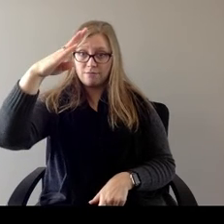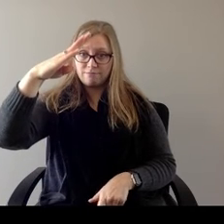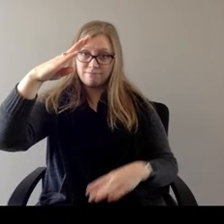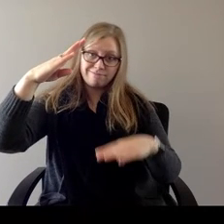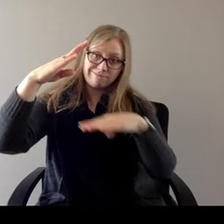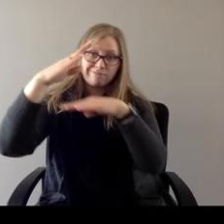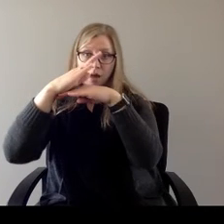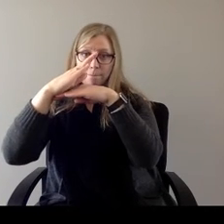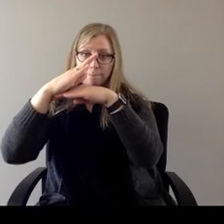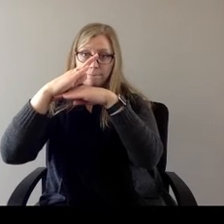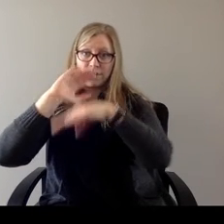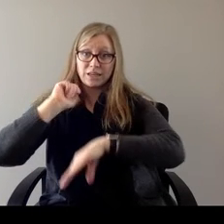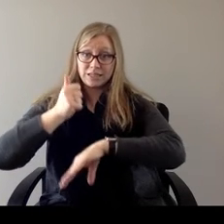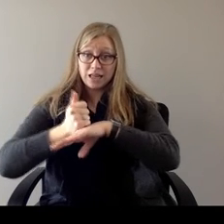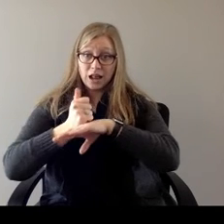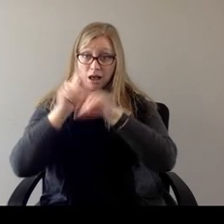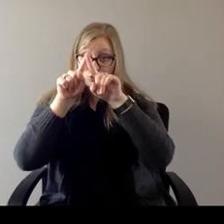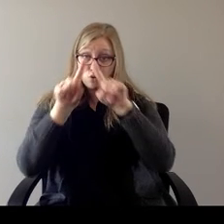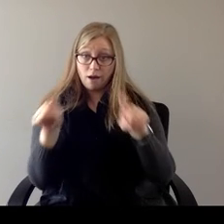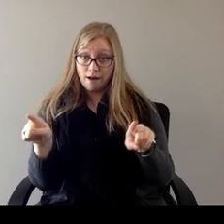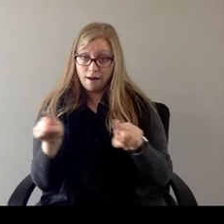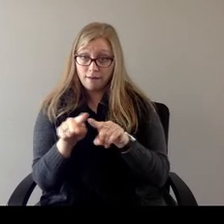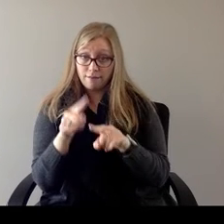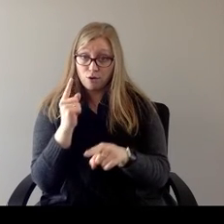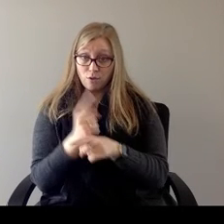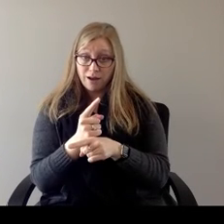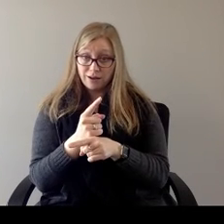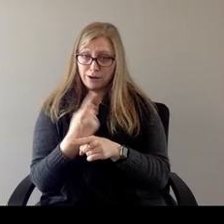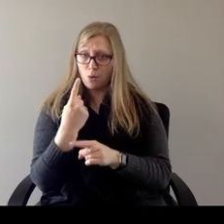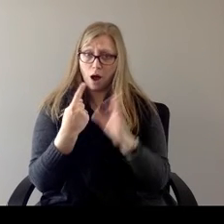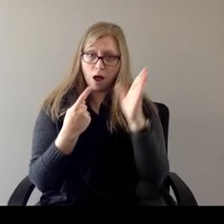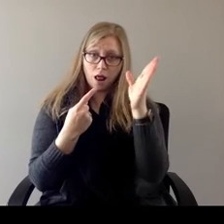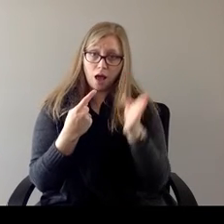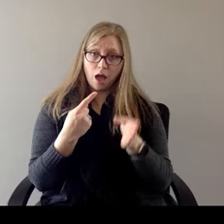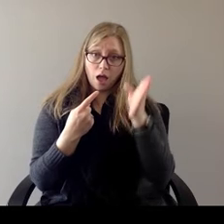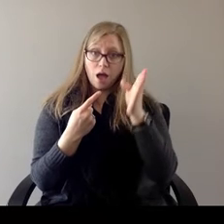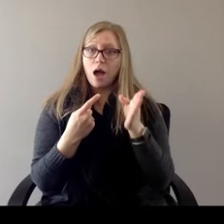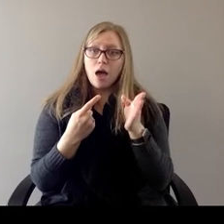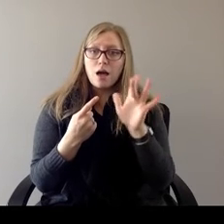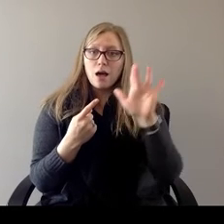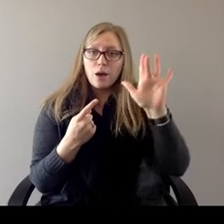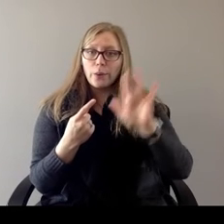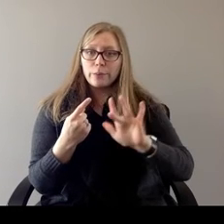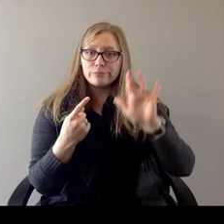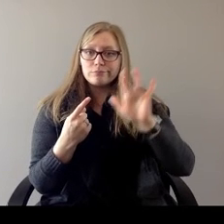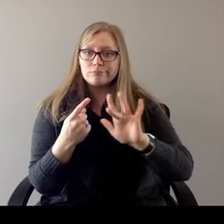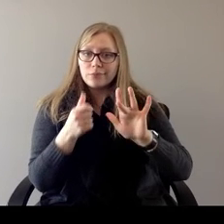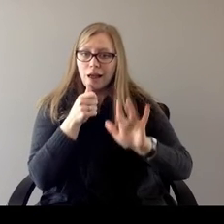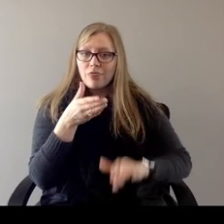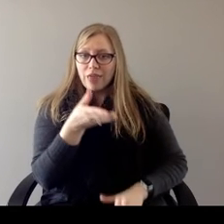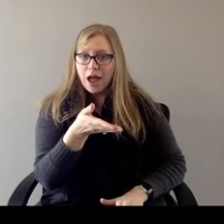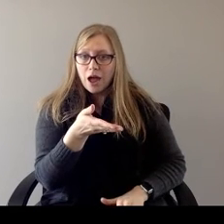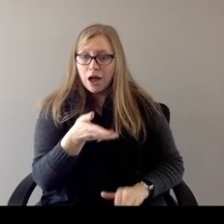okay, there's of course one side of the triangle that's not drawn. It's clear that if